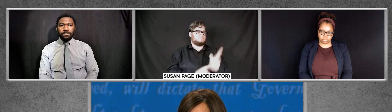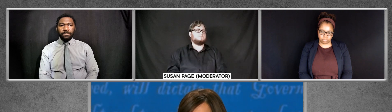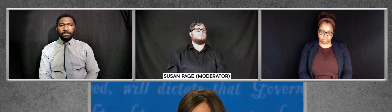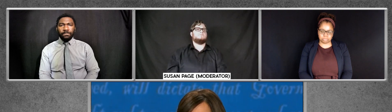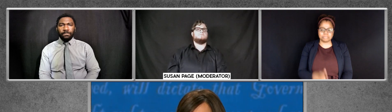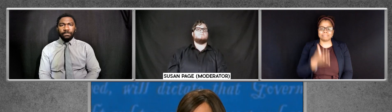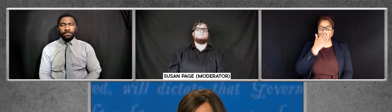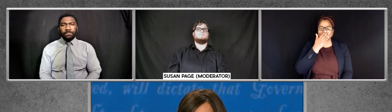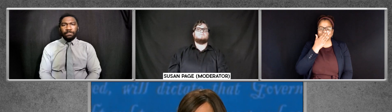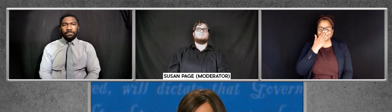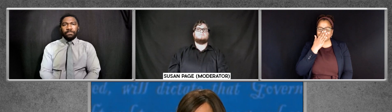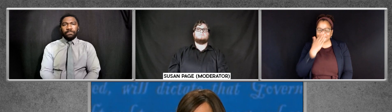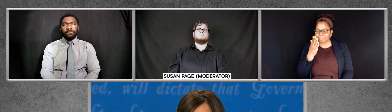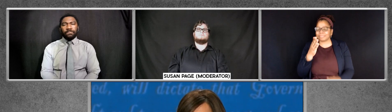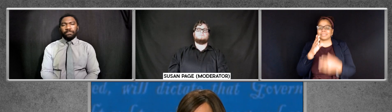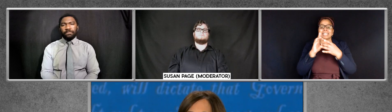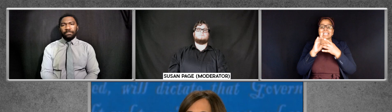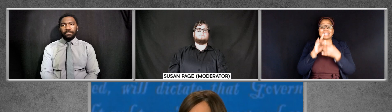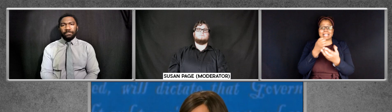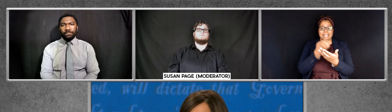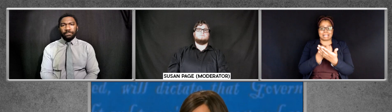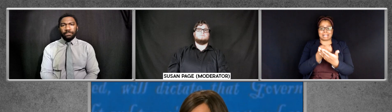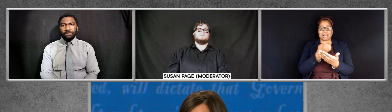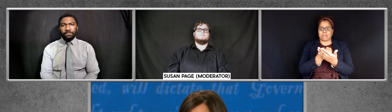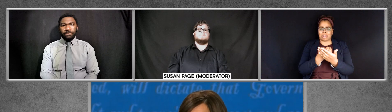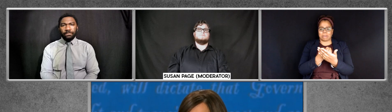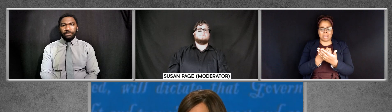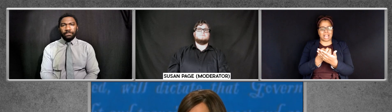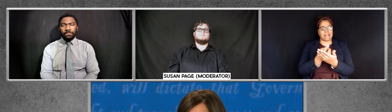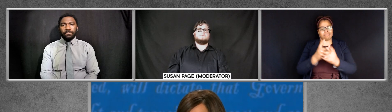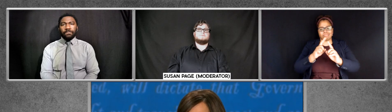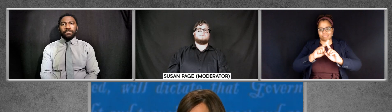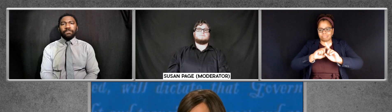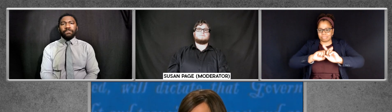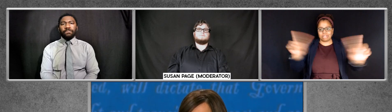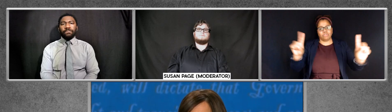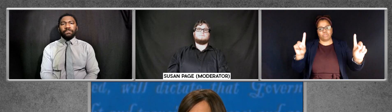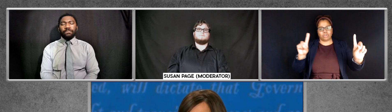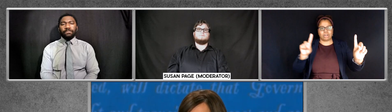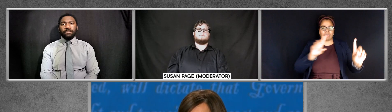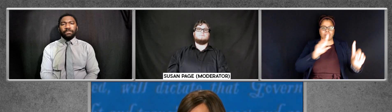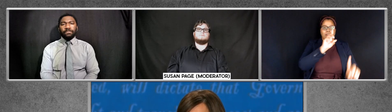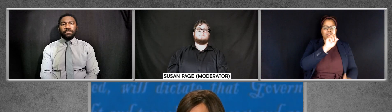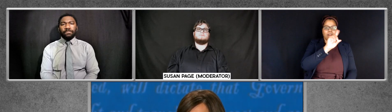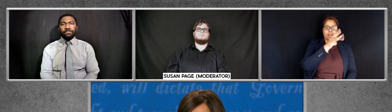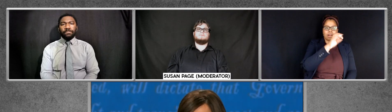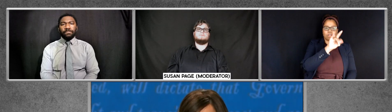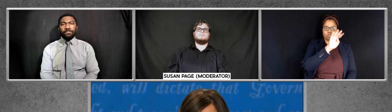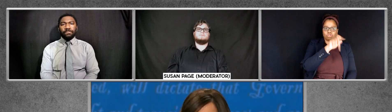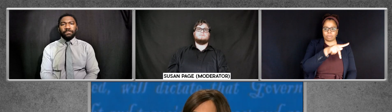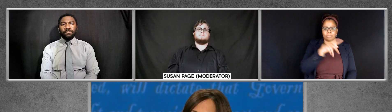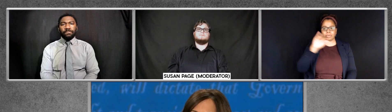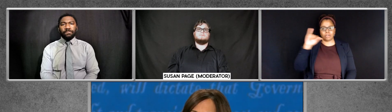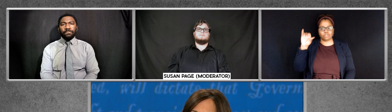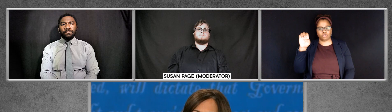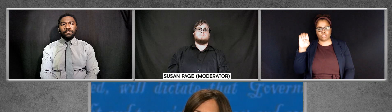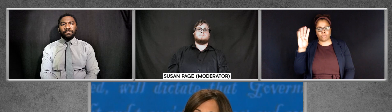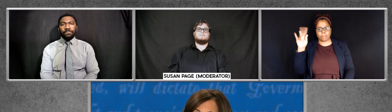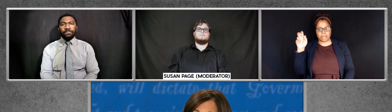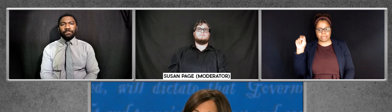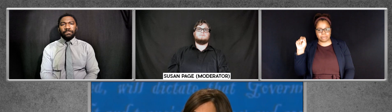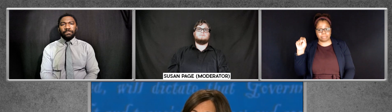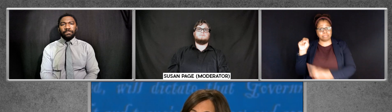On the issue of the economy, I think there couldn't be a more fundamental difference between Donald Trump and Joe Biden. Joe Biden